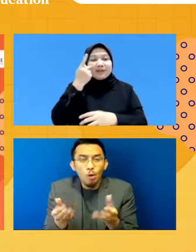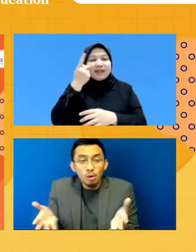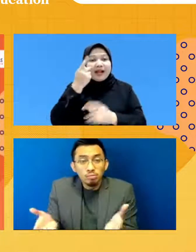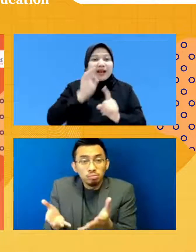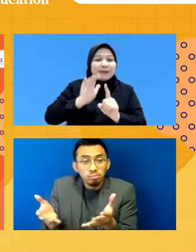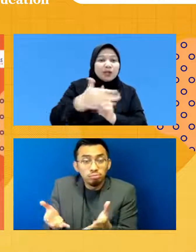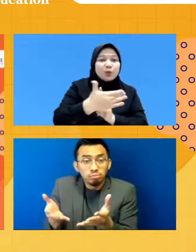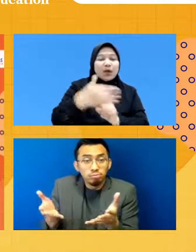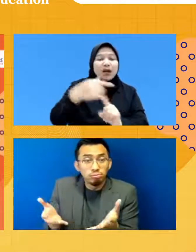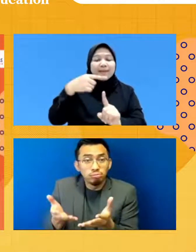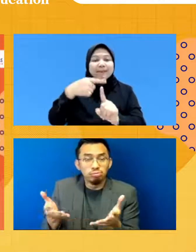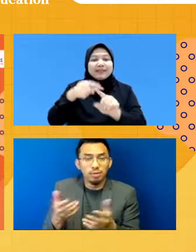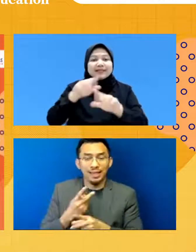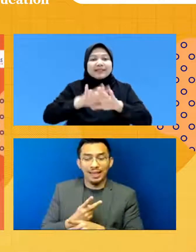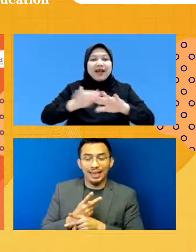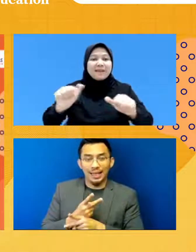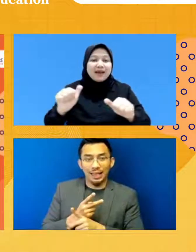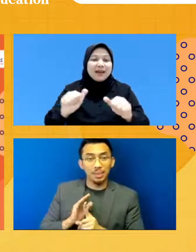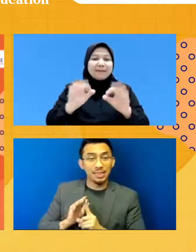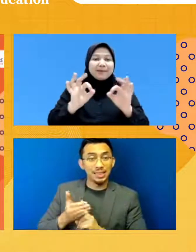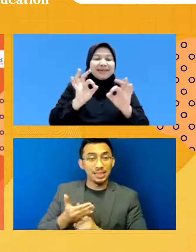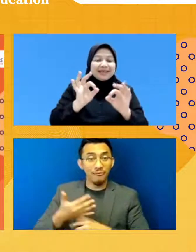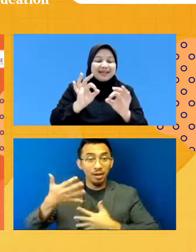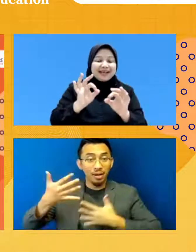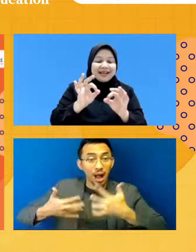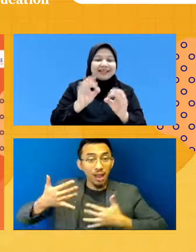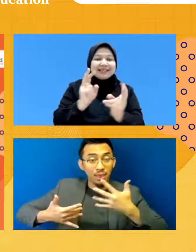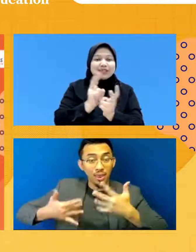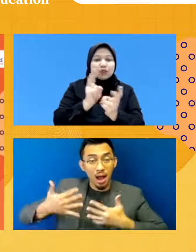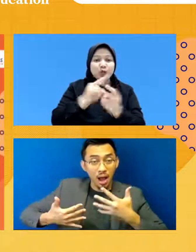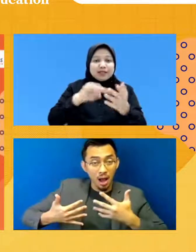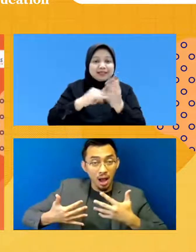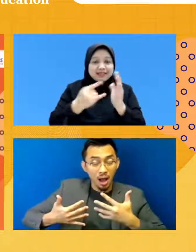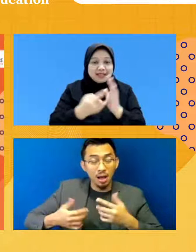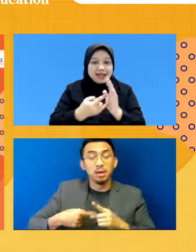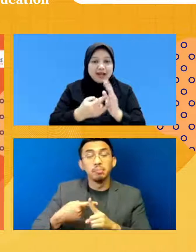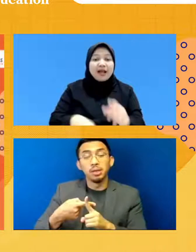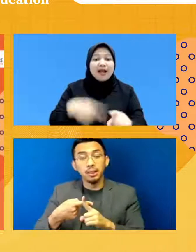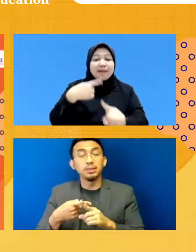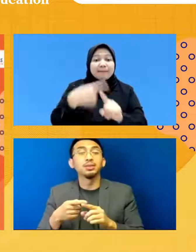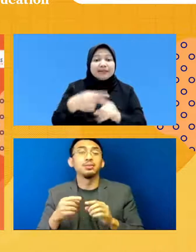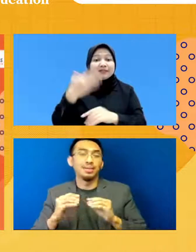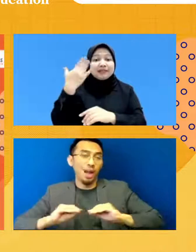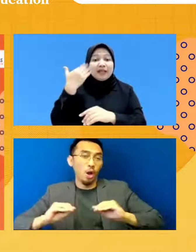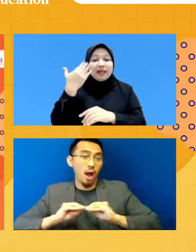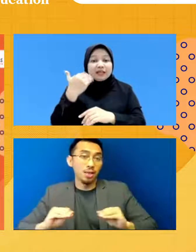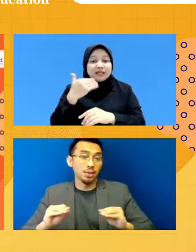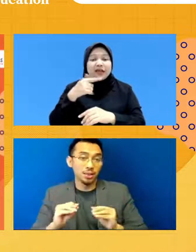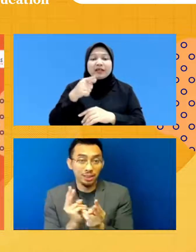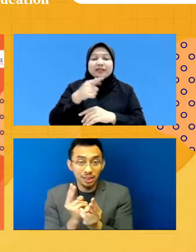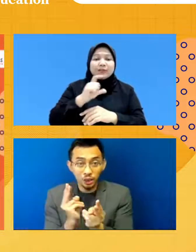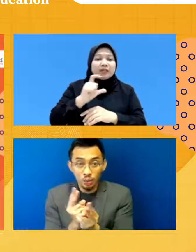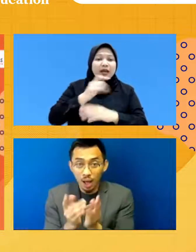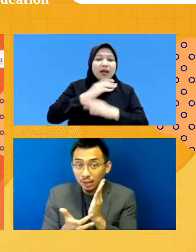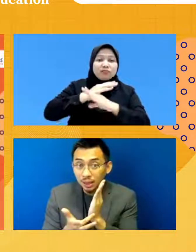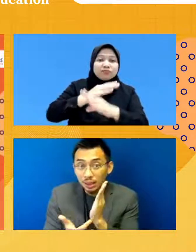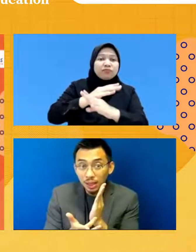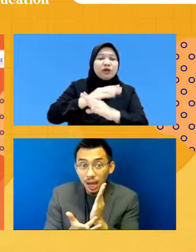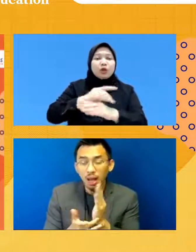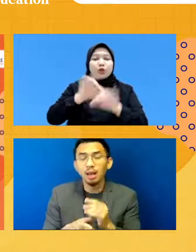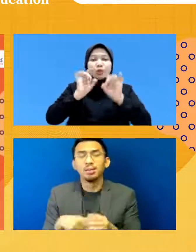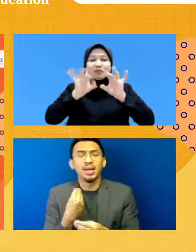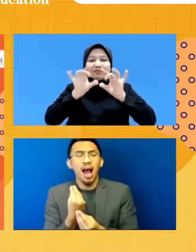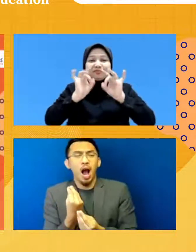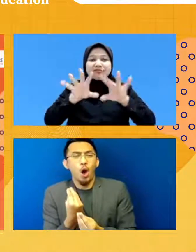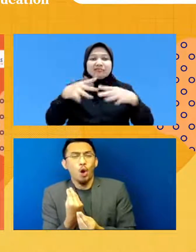also how we can actually set rules and disclaimer against hate speech or harassment, and how the need to